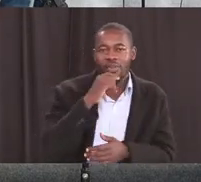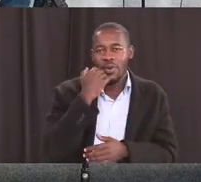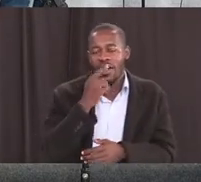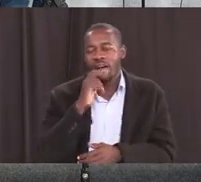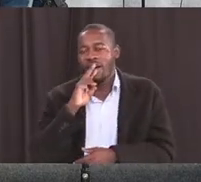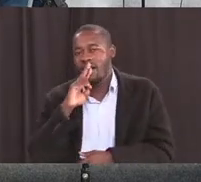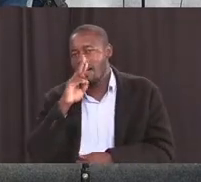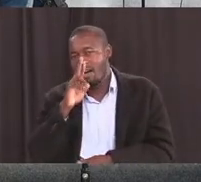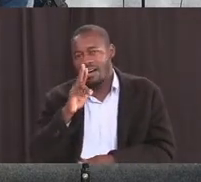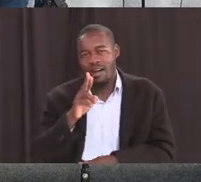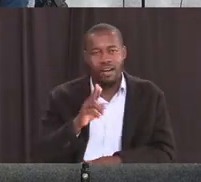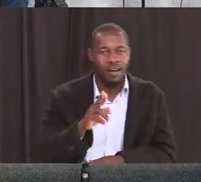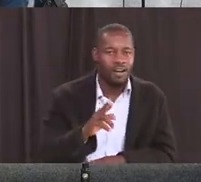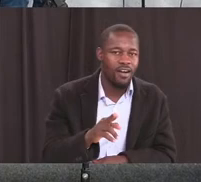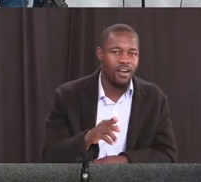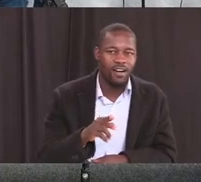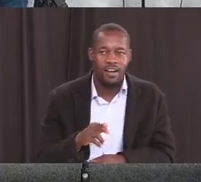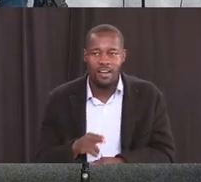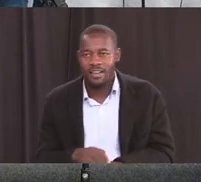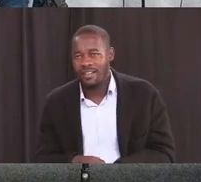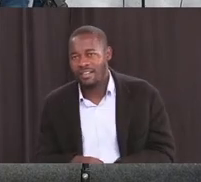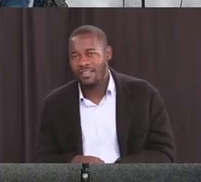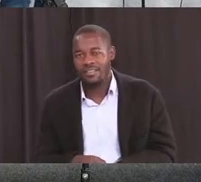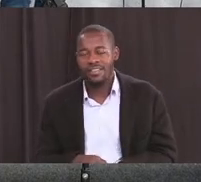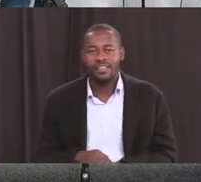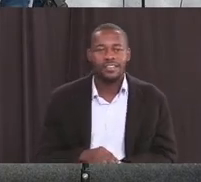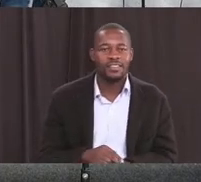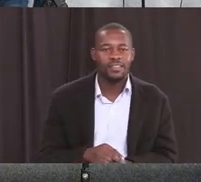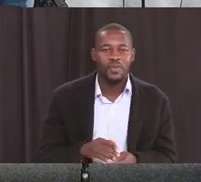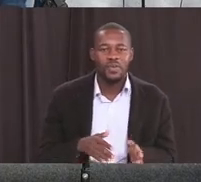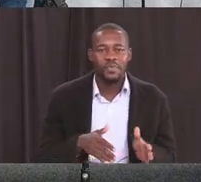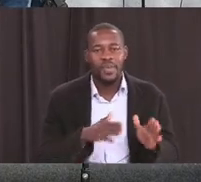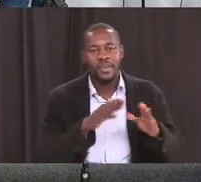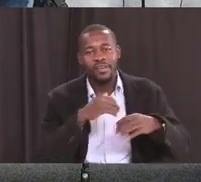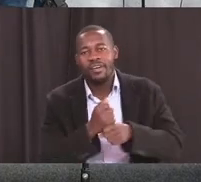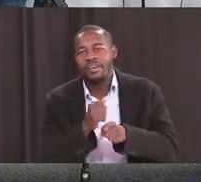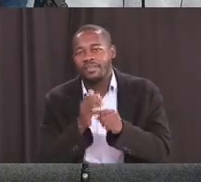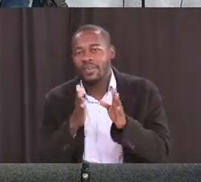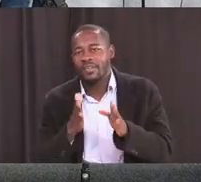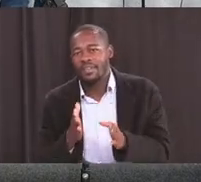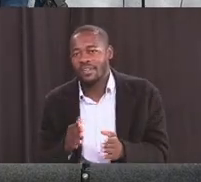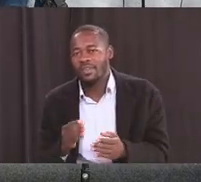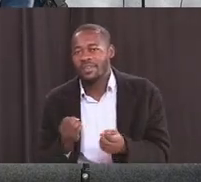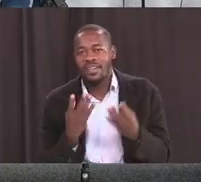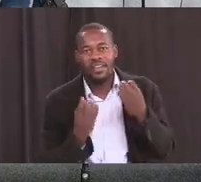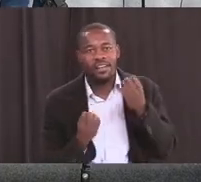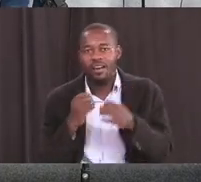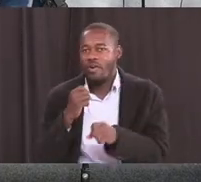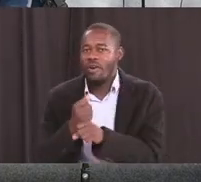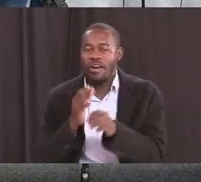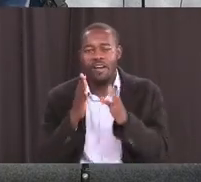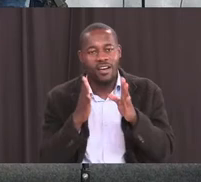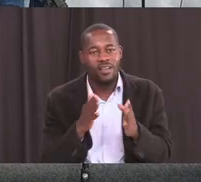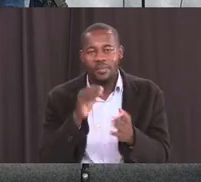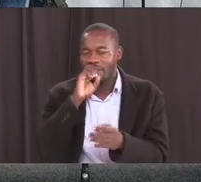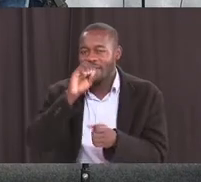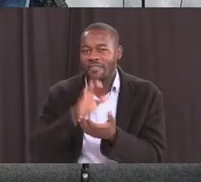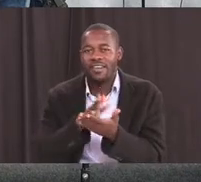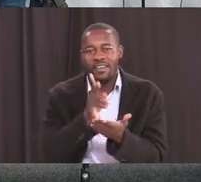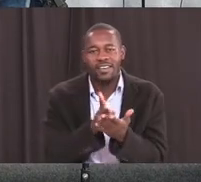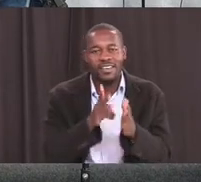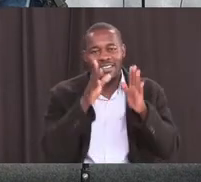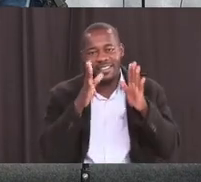you are. You give me life. Waymaker, miracle work, promise